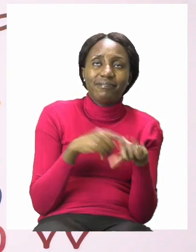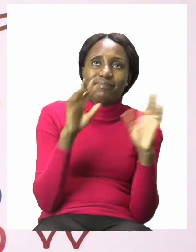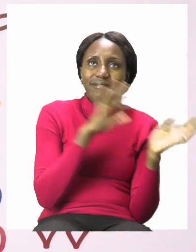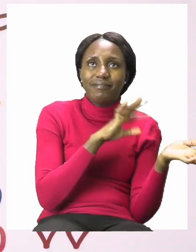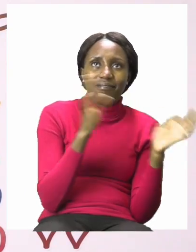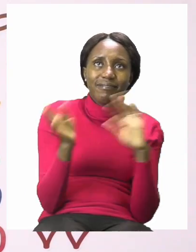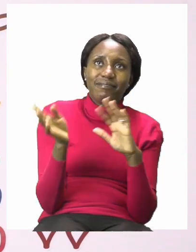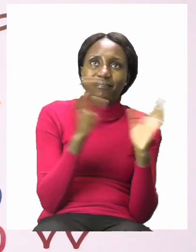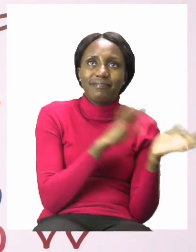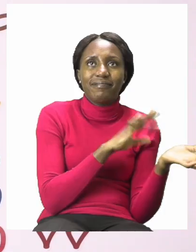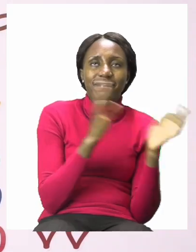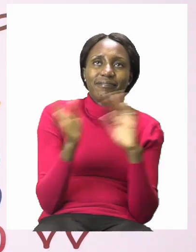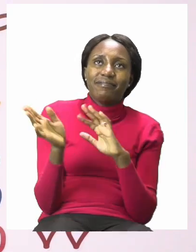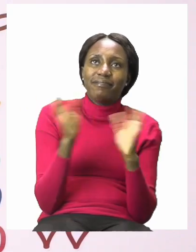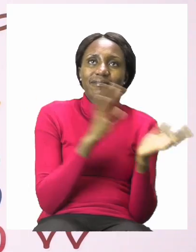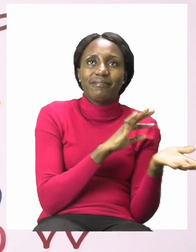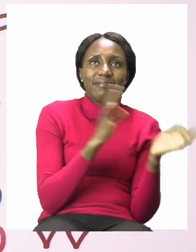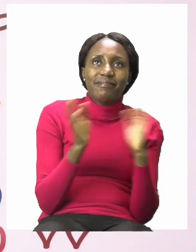Goodbye,